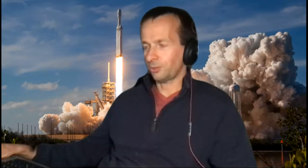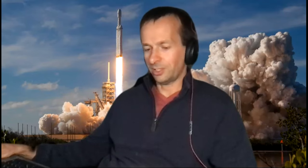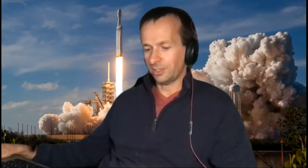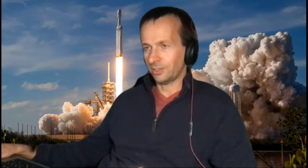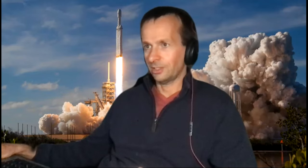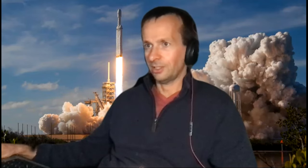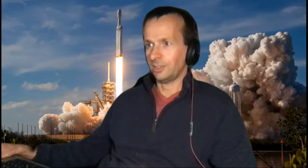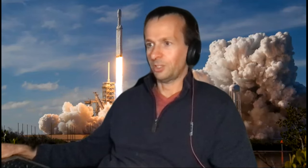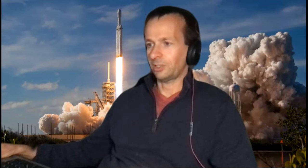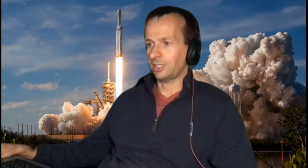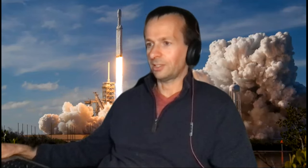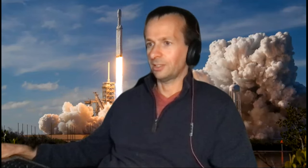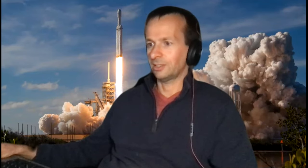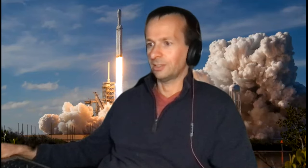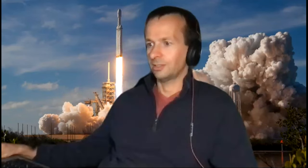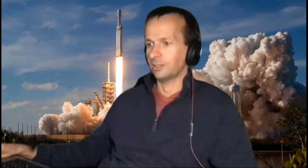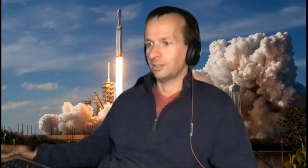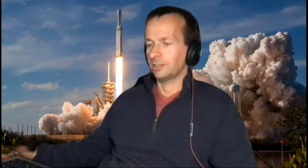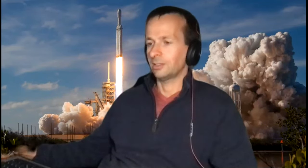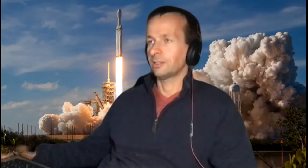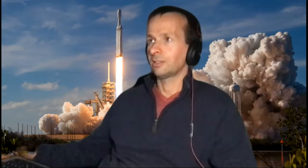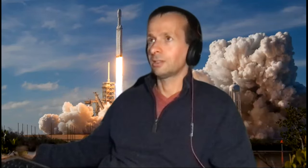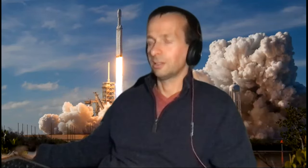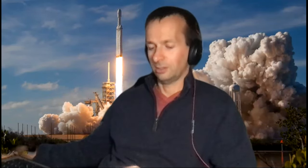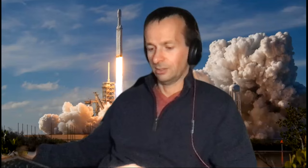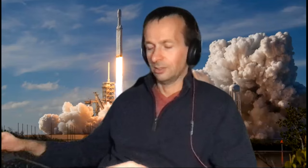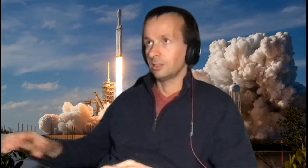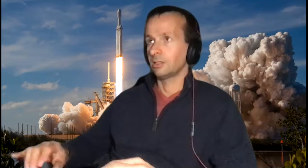interesting resources that are linked.